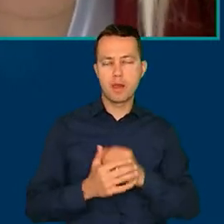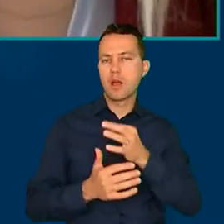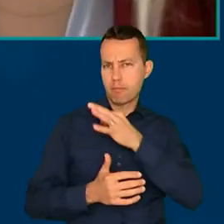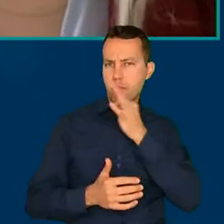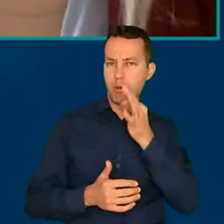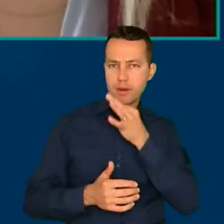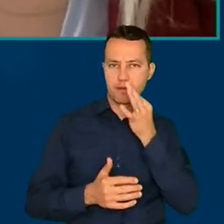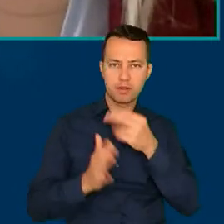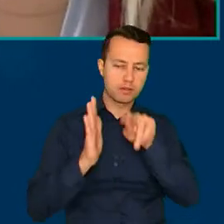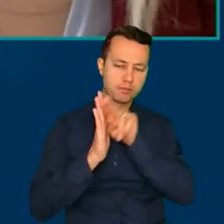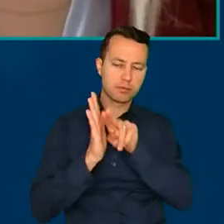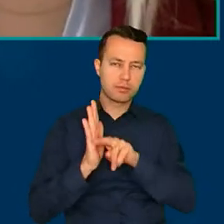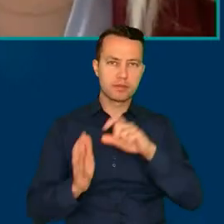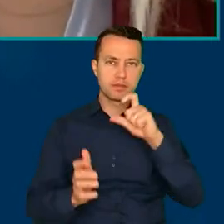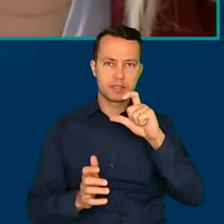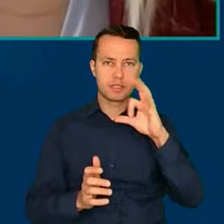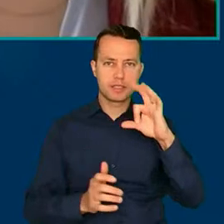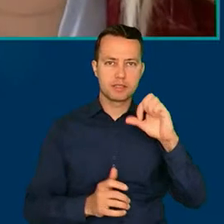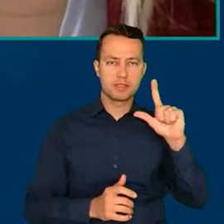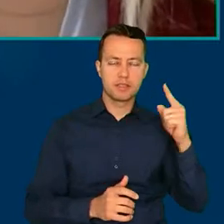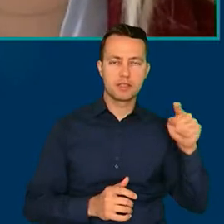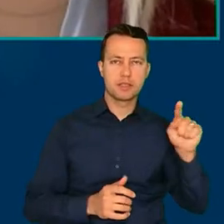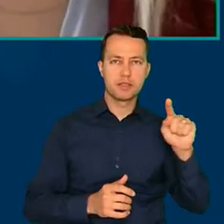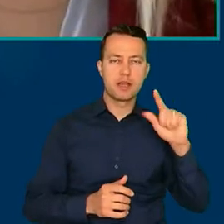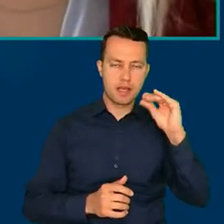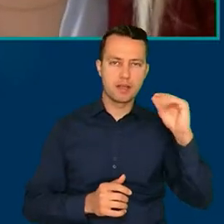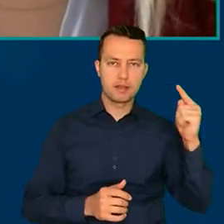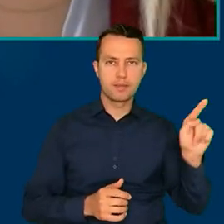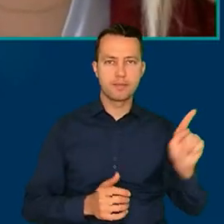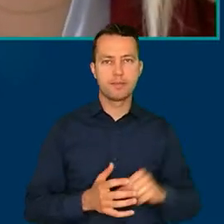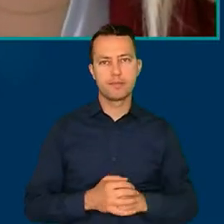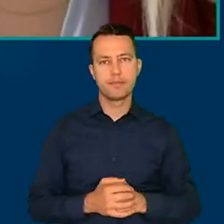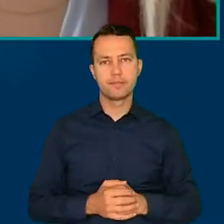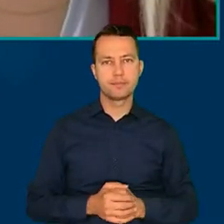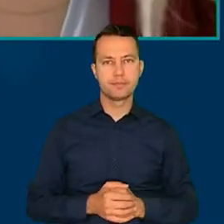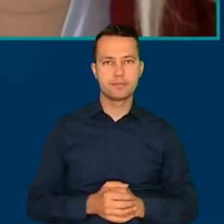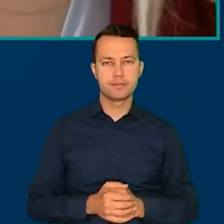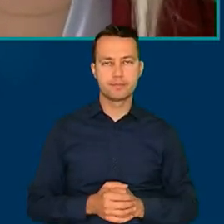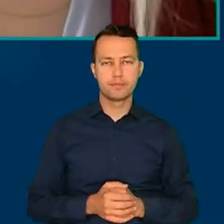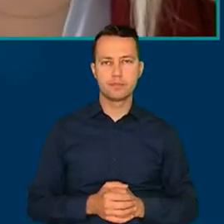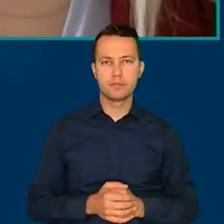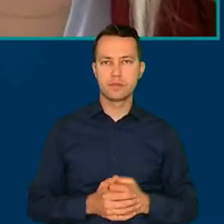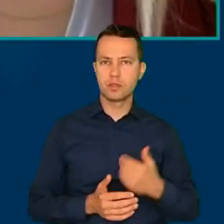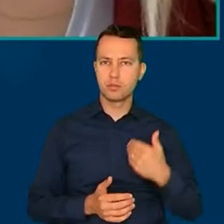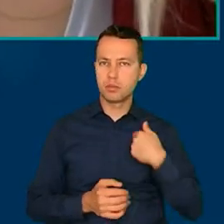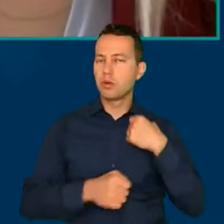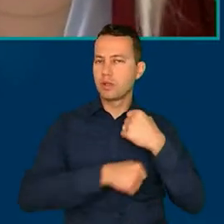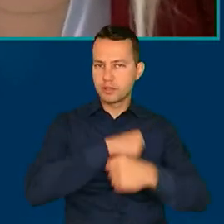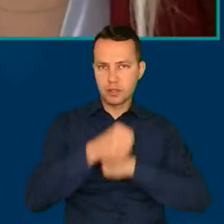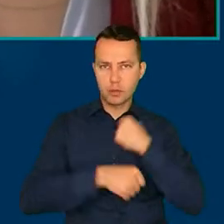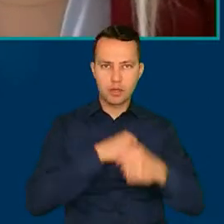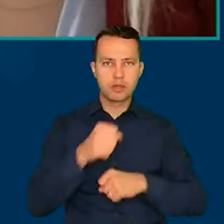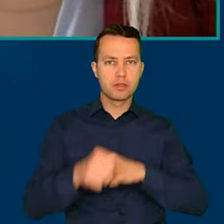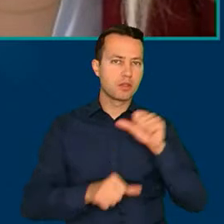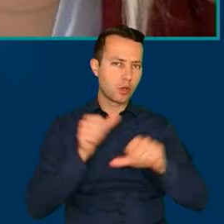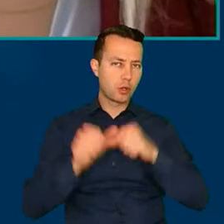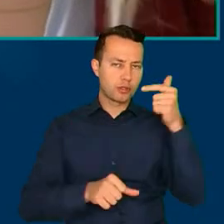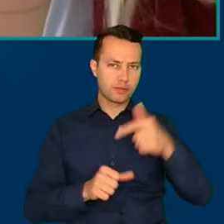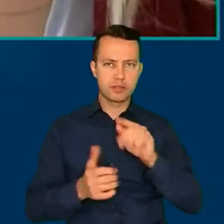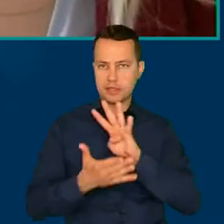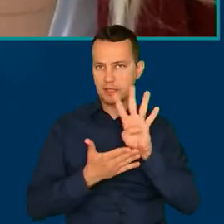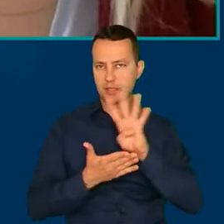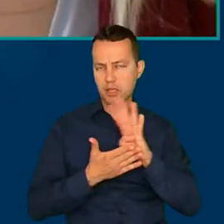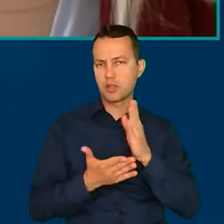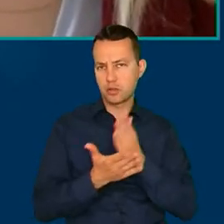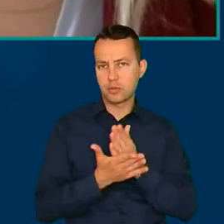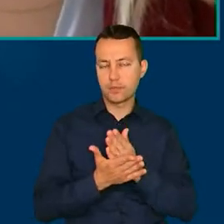since 2014, albeit in less detail. And then the third type of expectation we're seeing